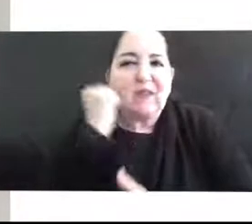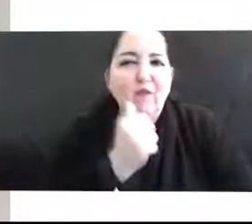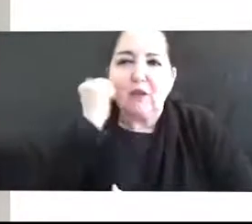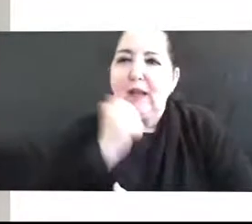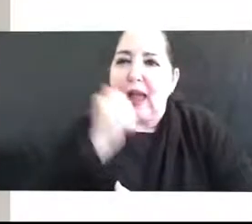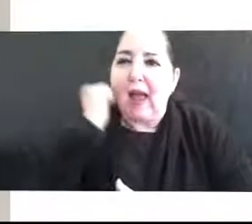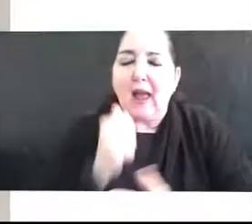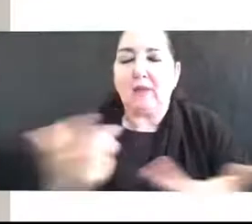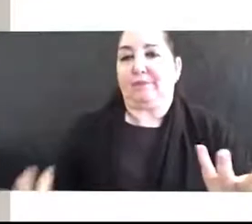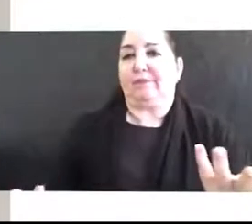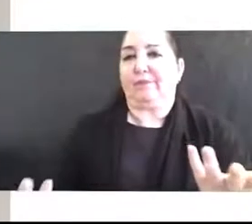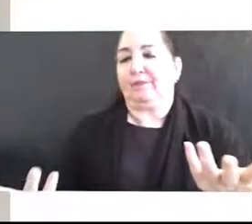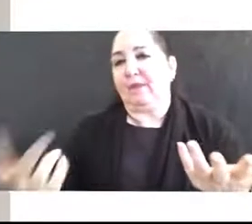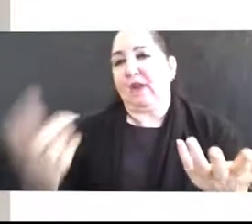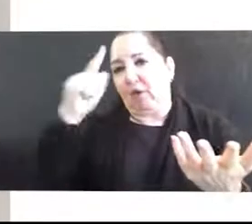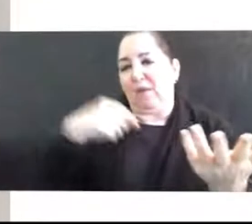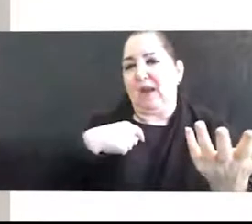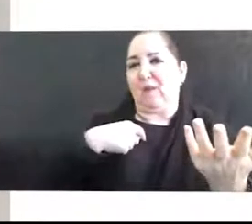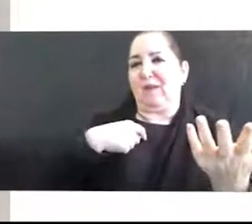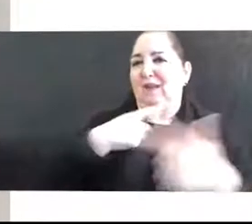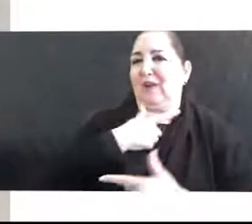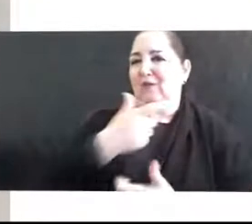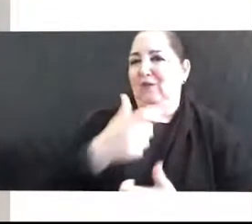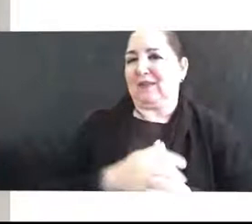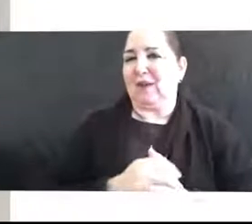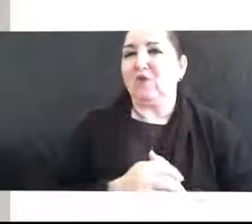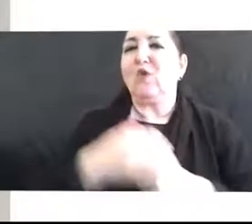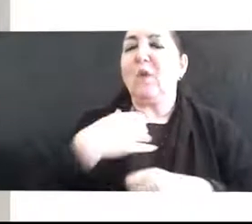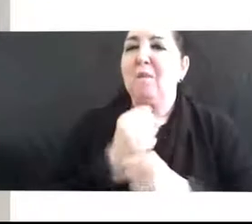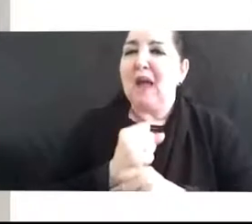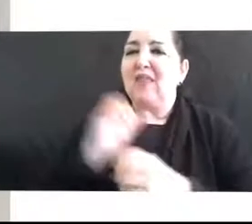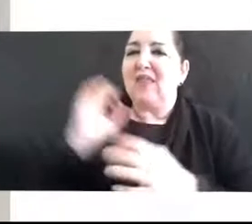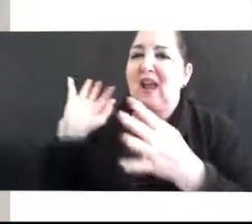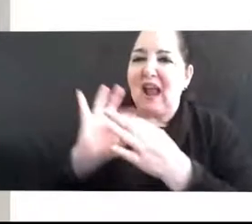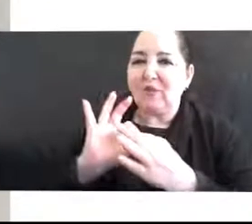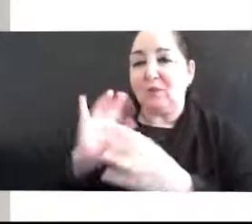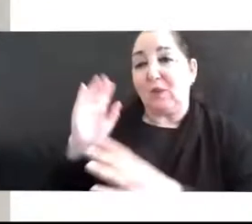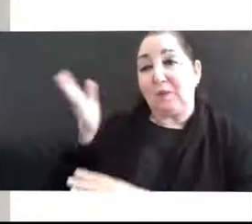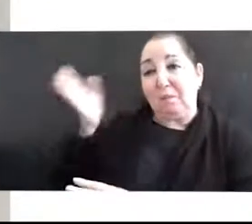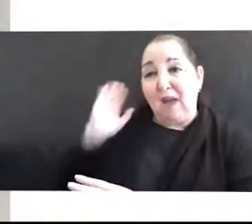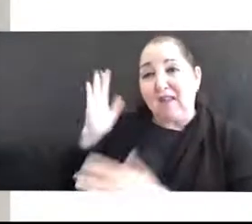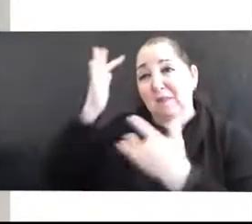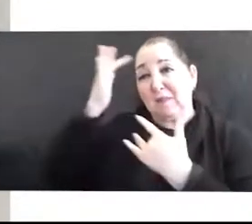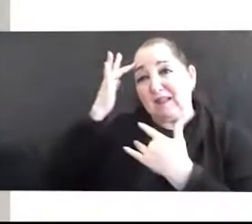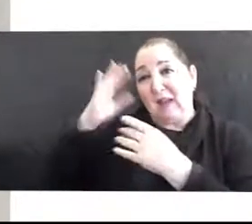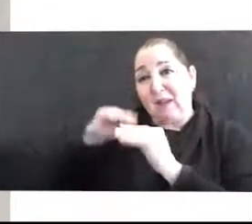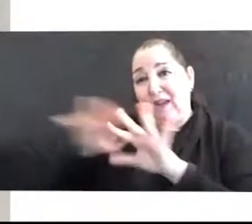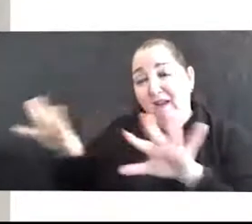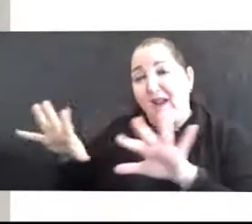shifts. So to me, it was interesting to kind of draw lines of flight between the moments of past